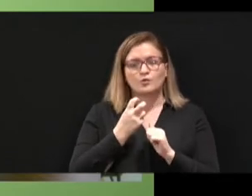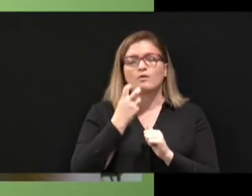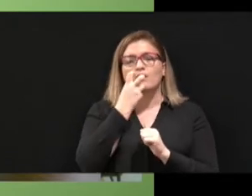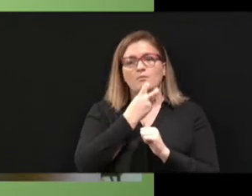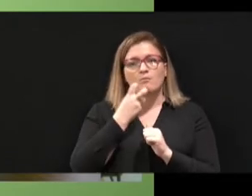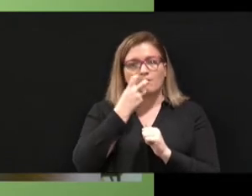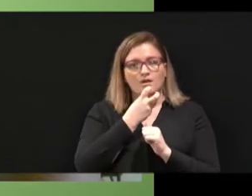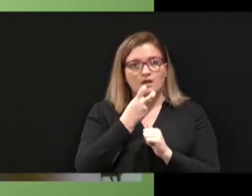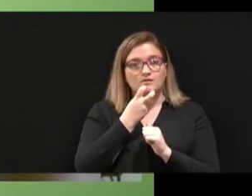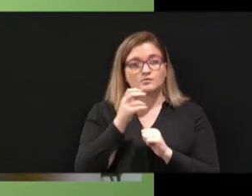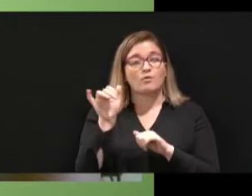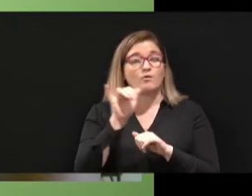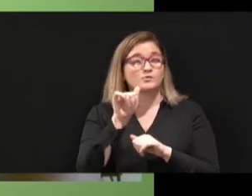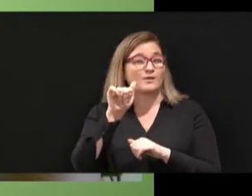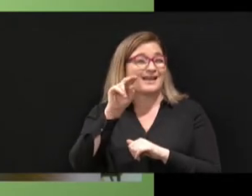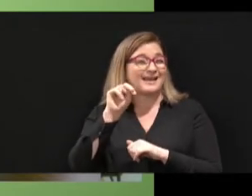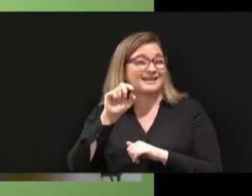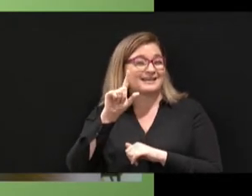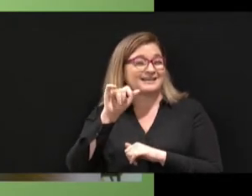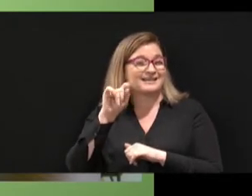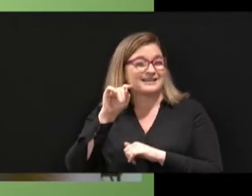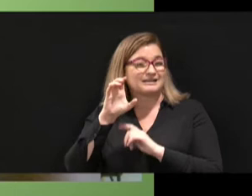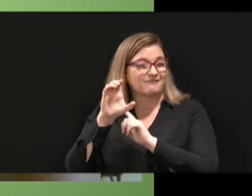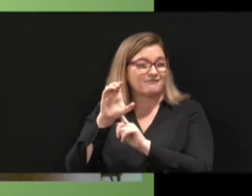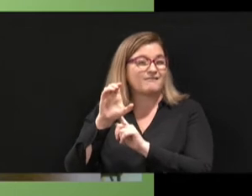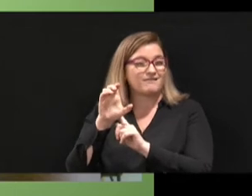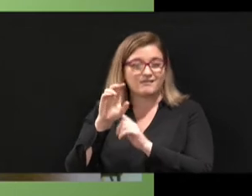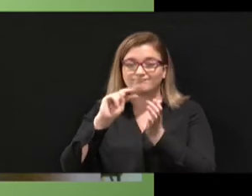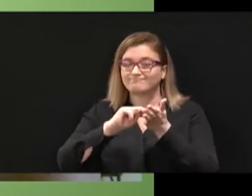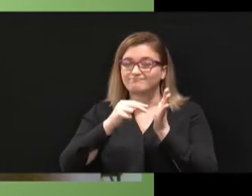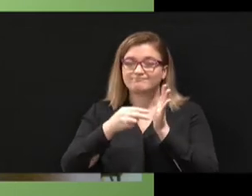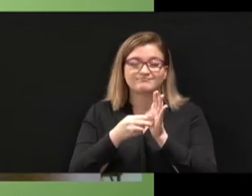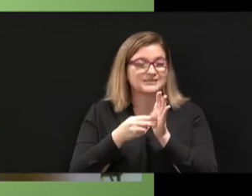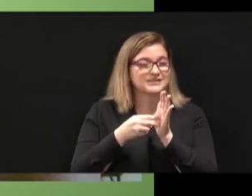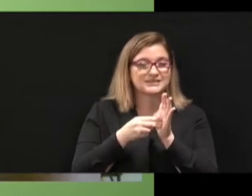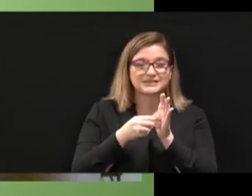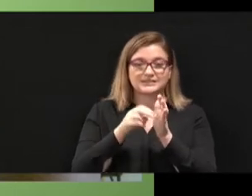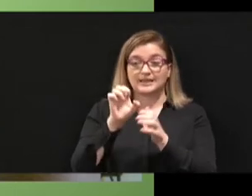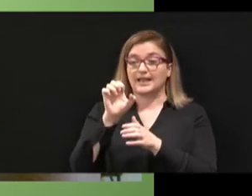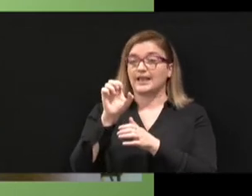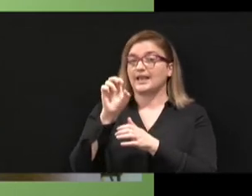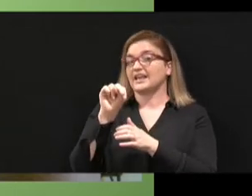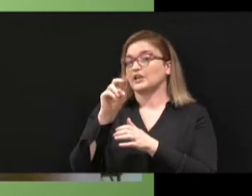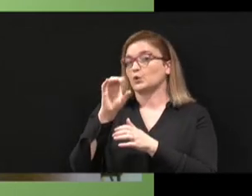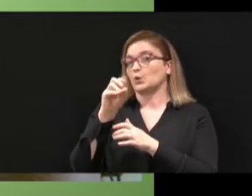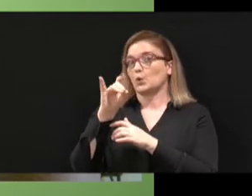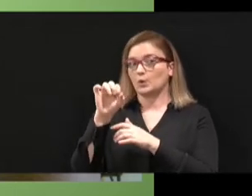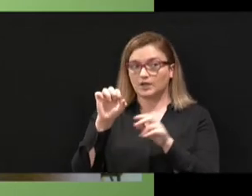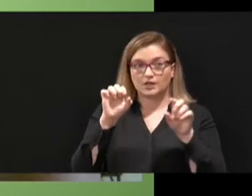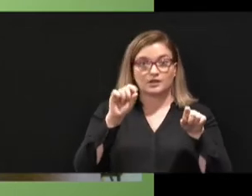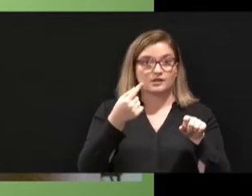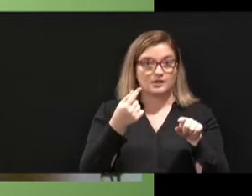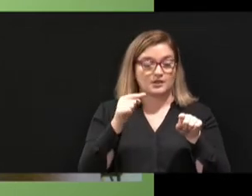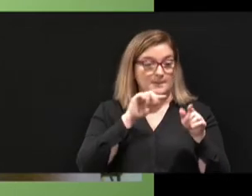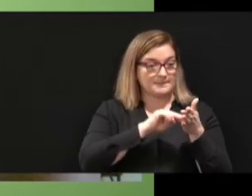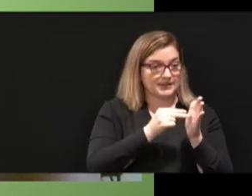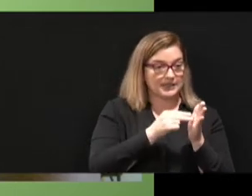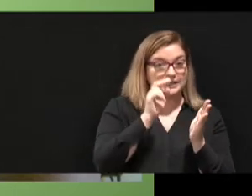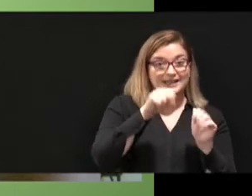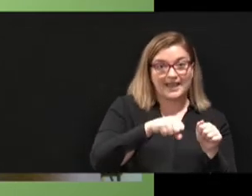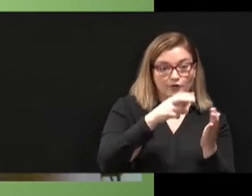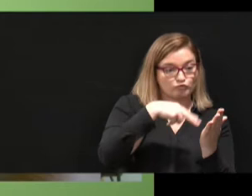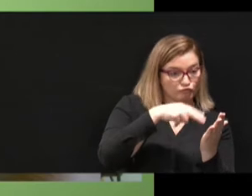also analytic, which simply means encoding or spelling. I'm teaching them to read and I'm teaching them to